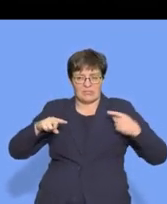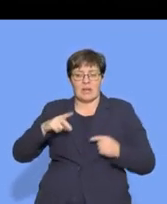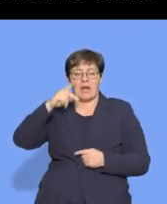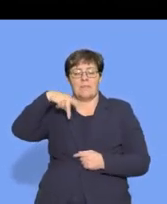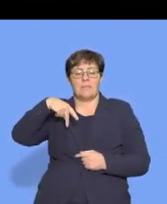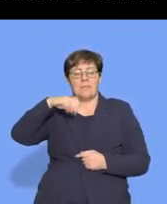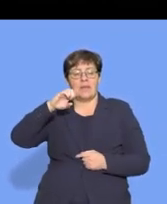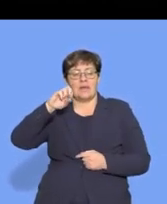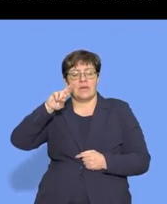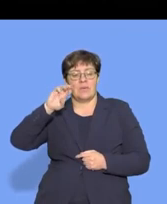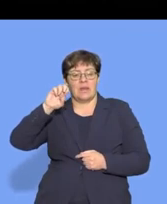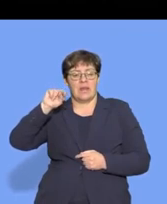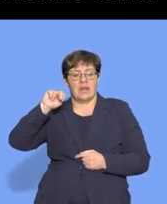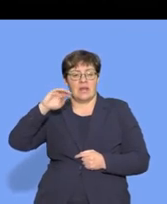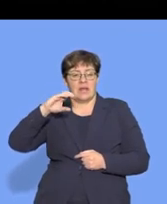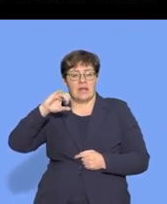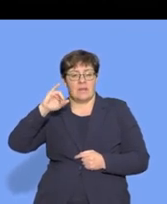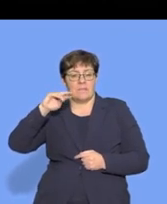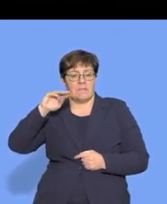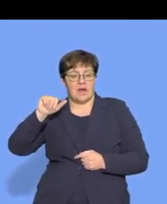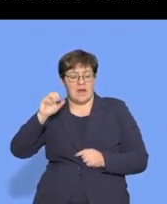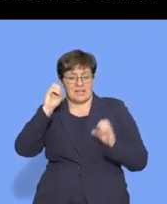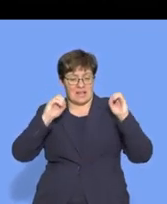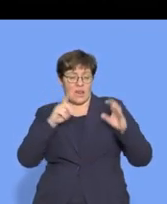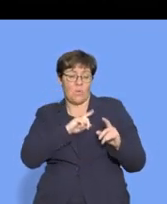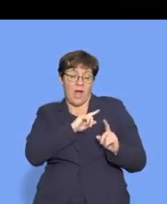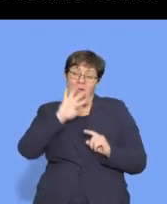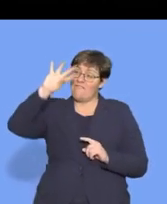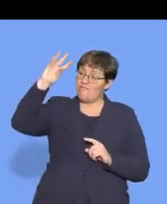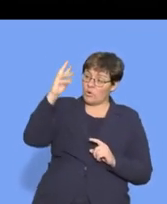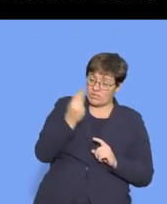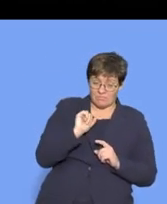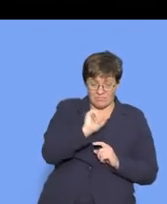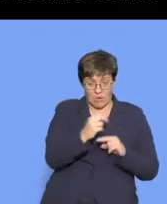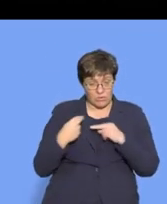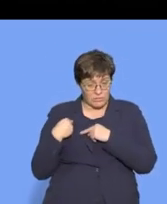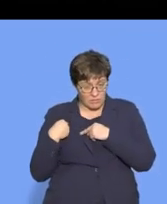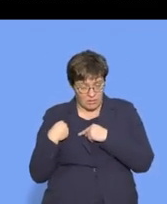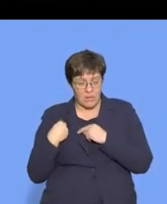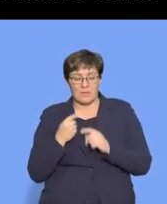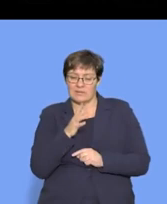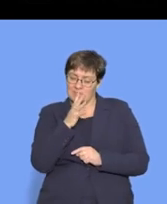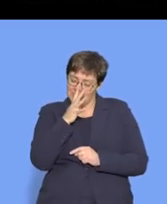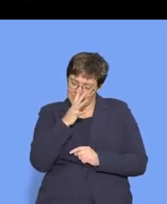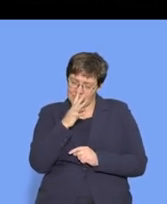cells. And because their function is photosynthesis, they are going to have lots and lots